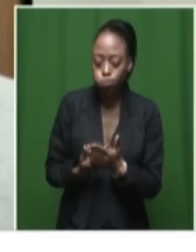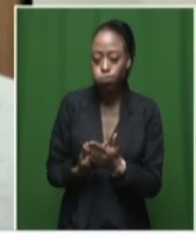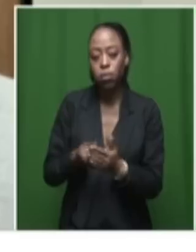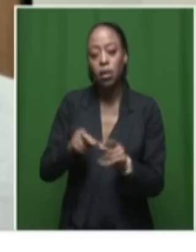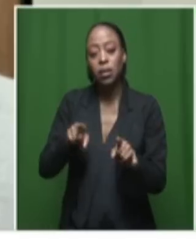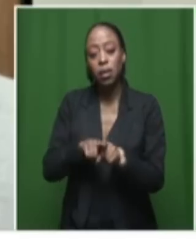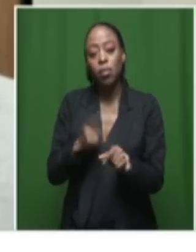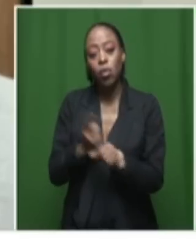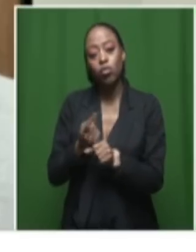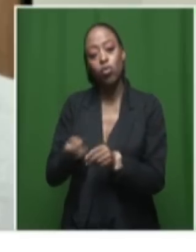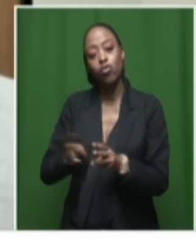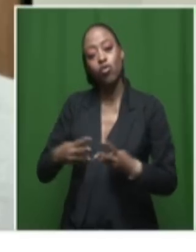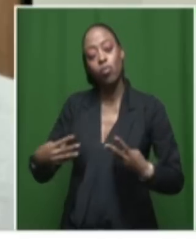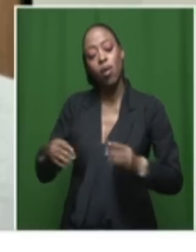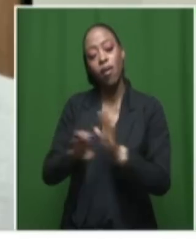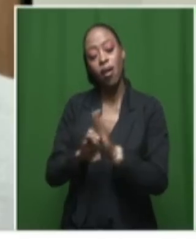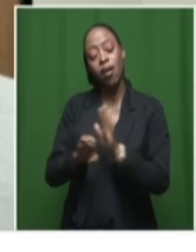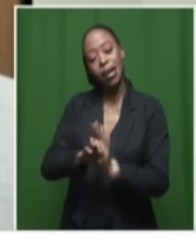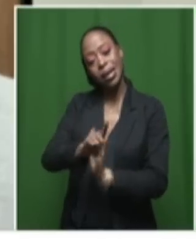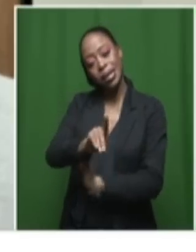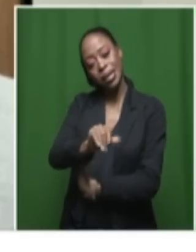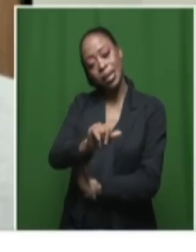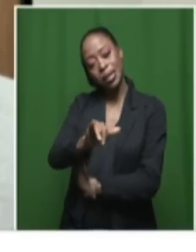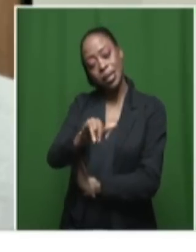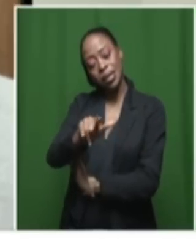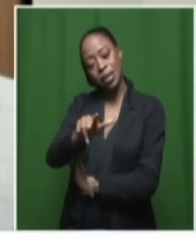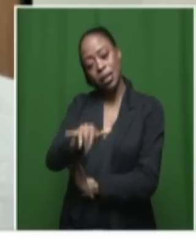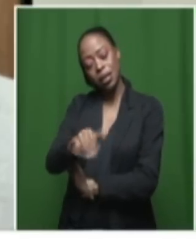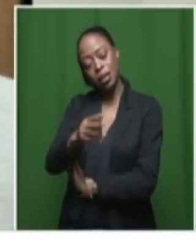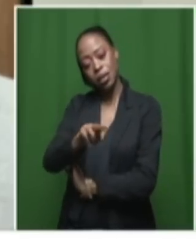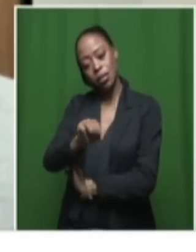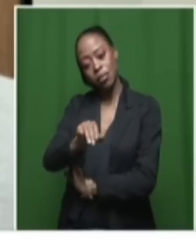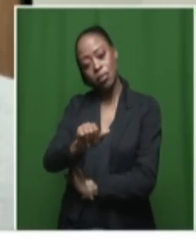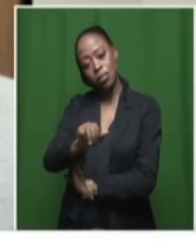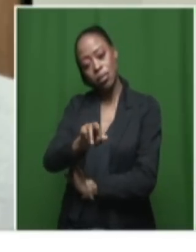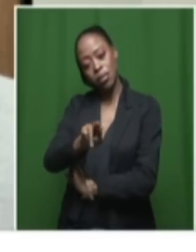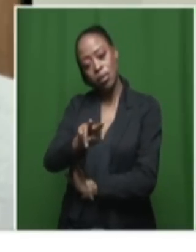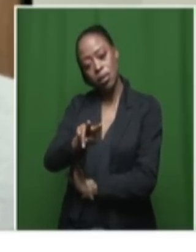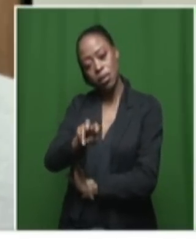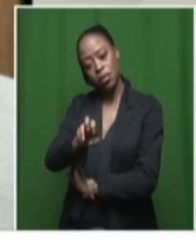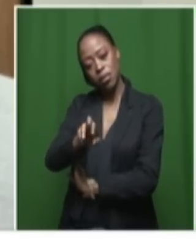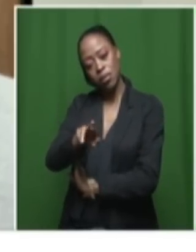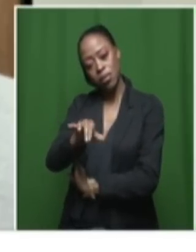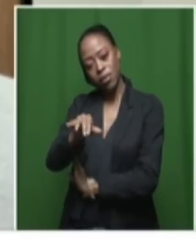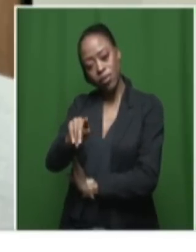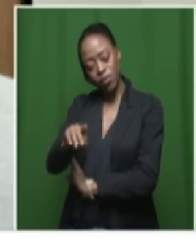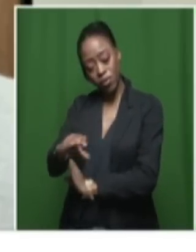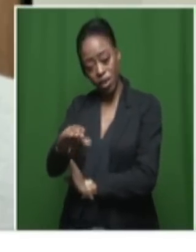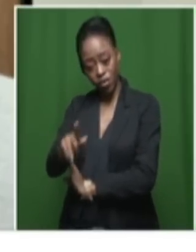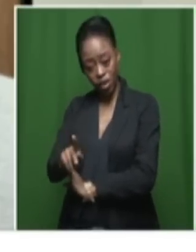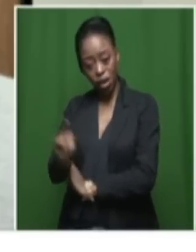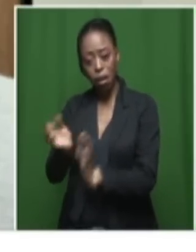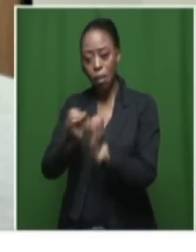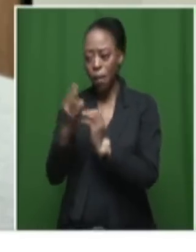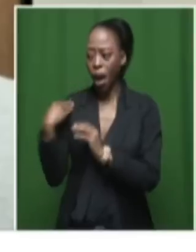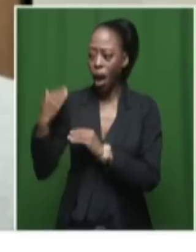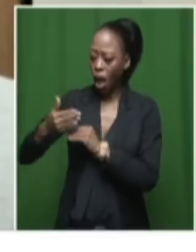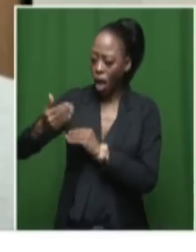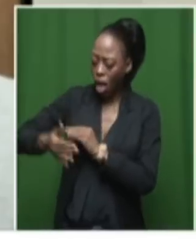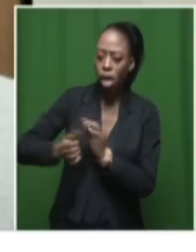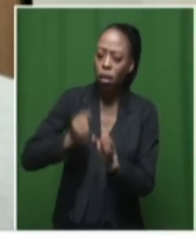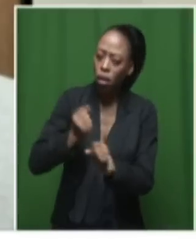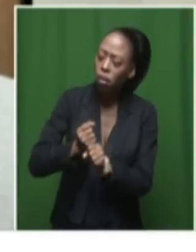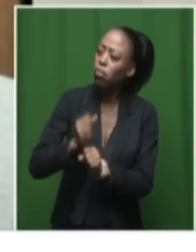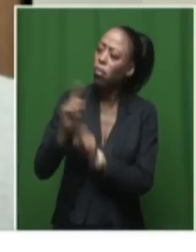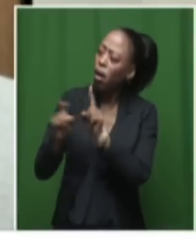take a publication like Daily Maverick as an example, and many people have asked over quite, a few years, what